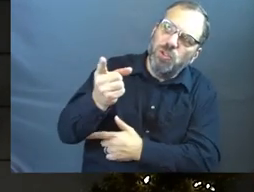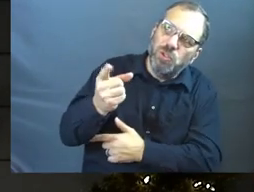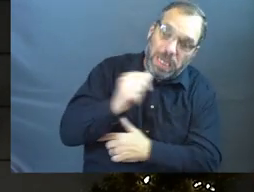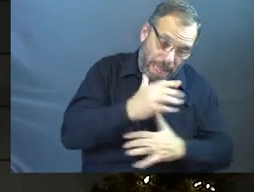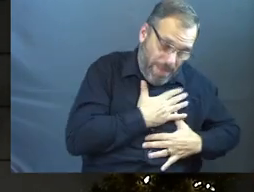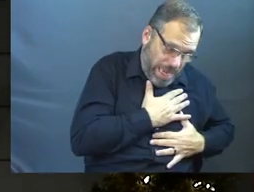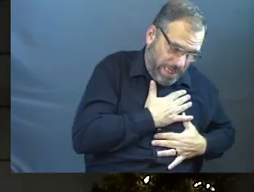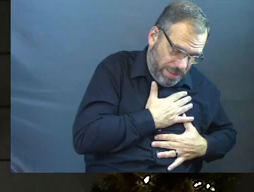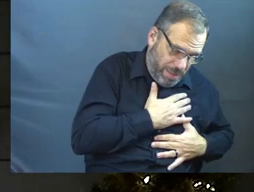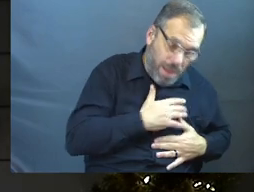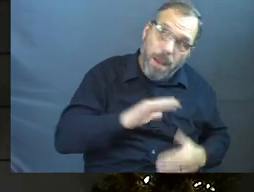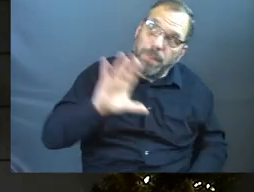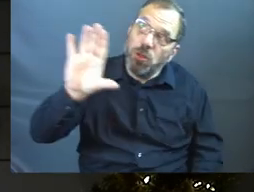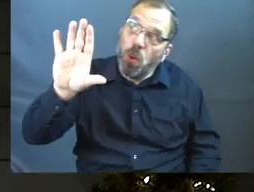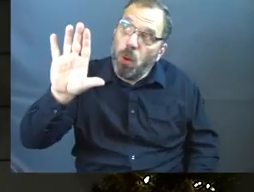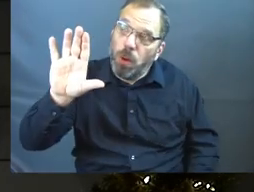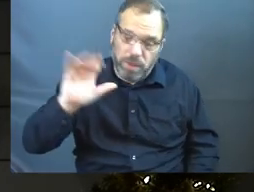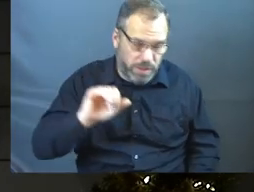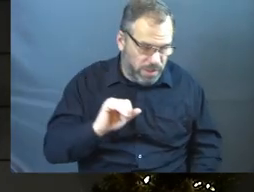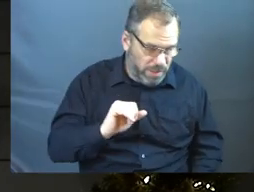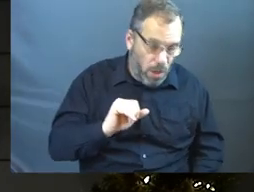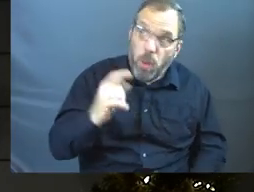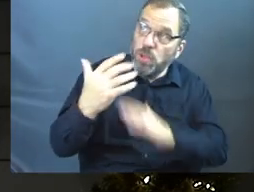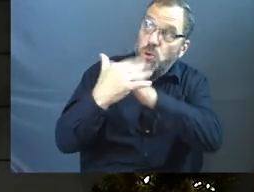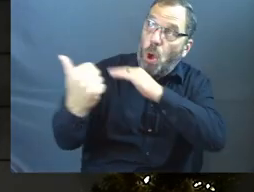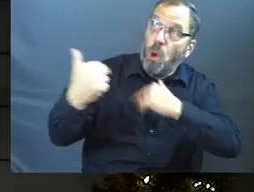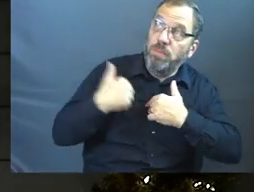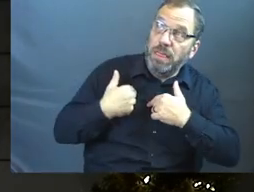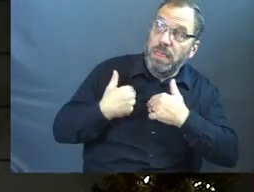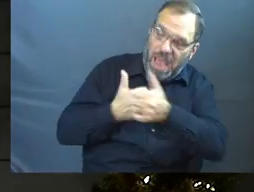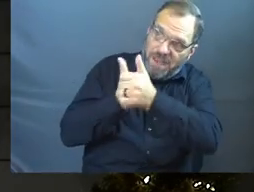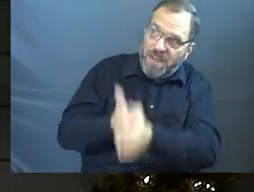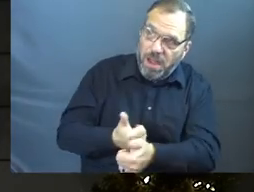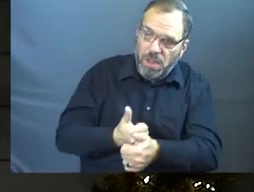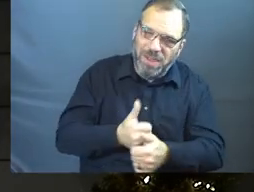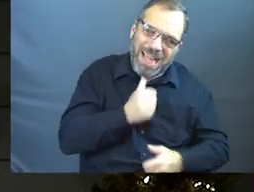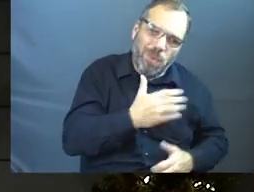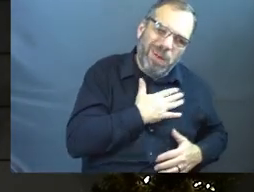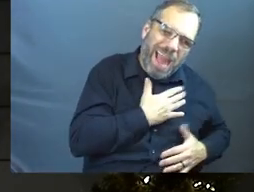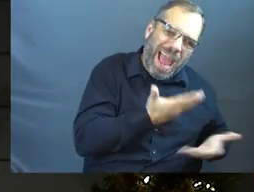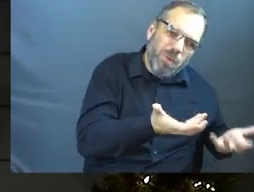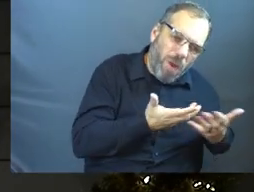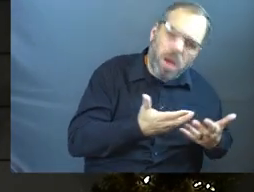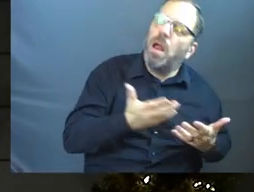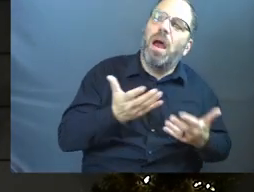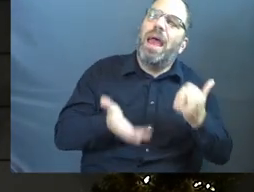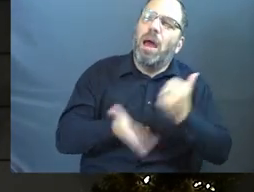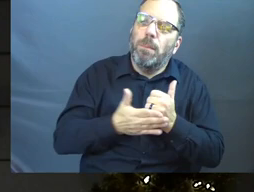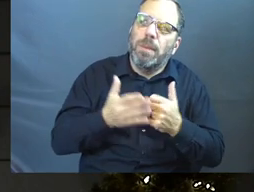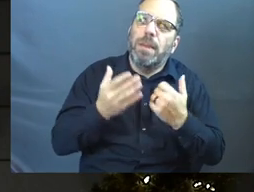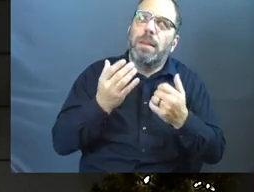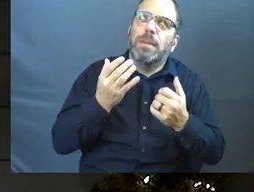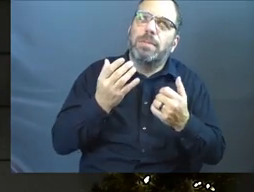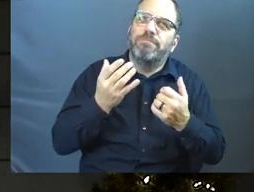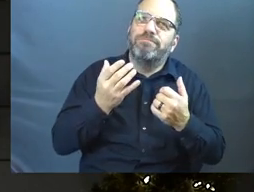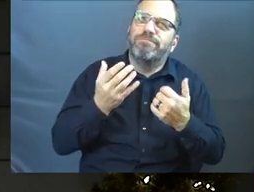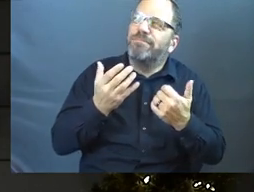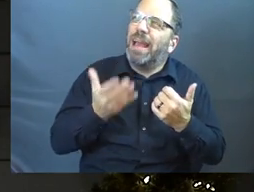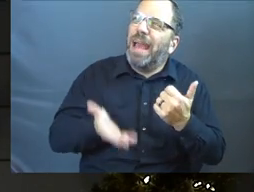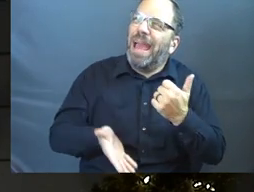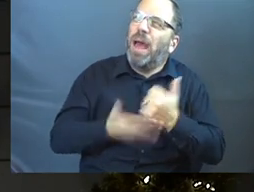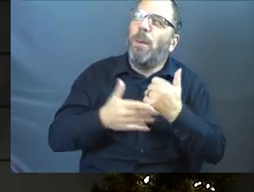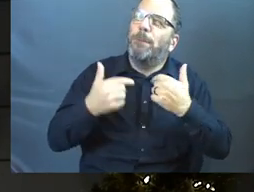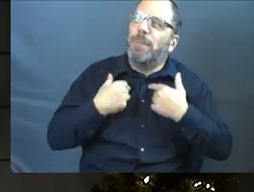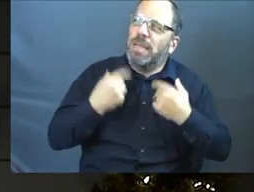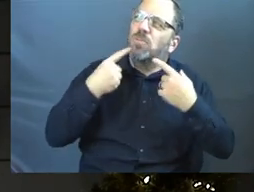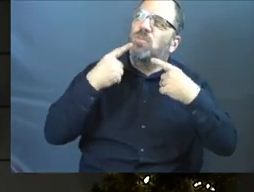not my own? Where I'm doing what you've called me to and not just what I might want to do? Help me make this work, God. Help me make